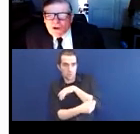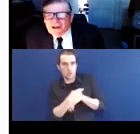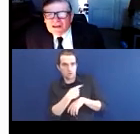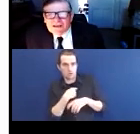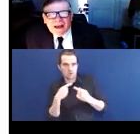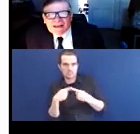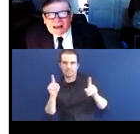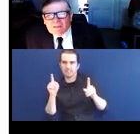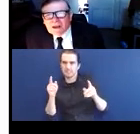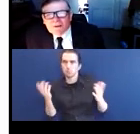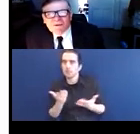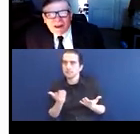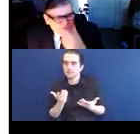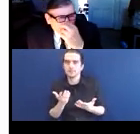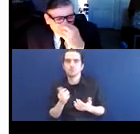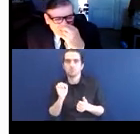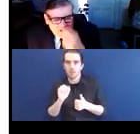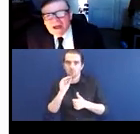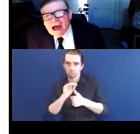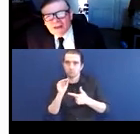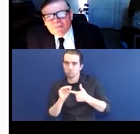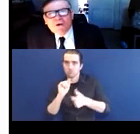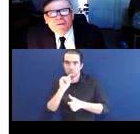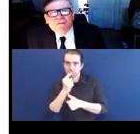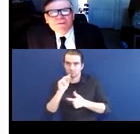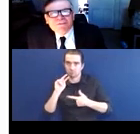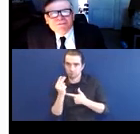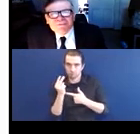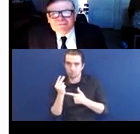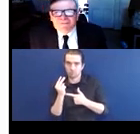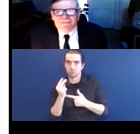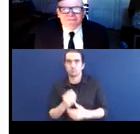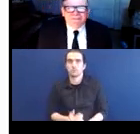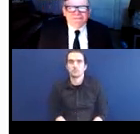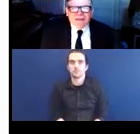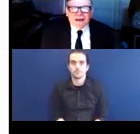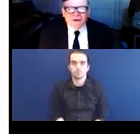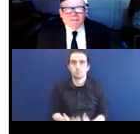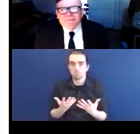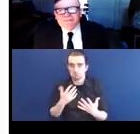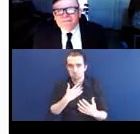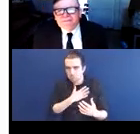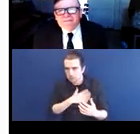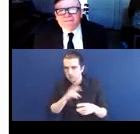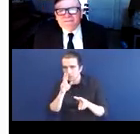or what things make disabled people different from other poor people? Thank you.